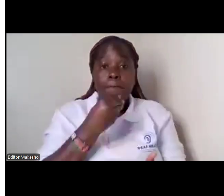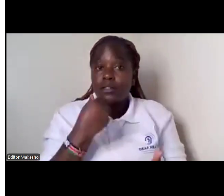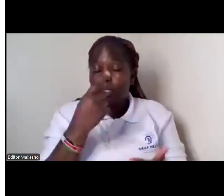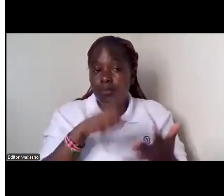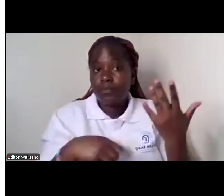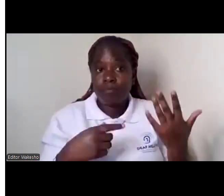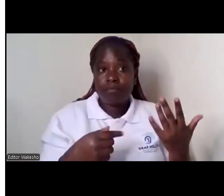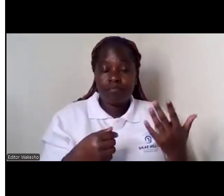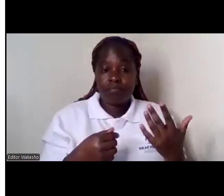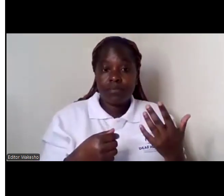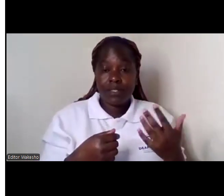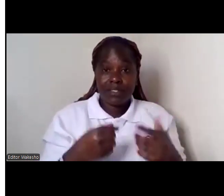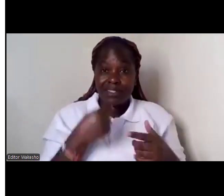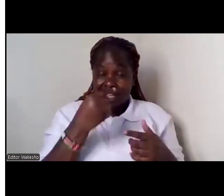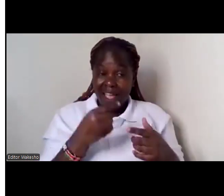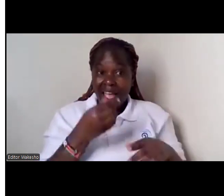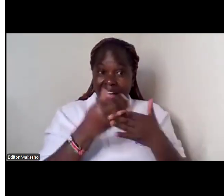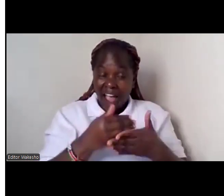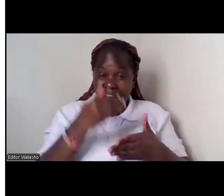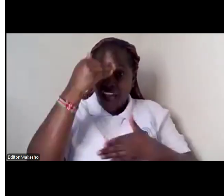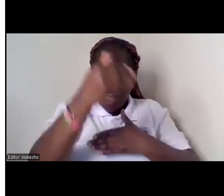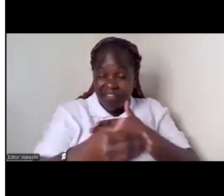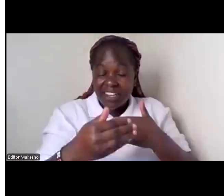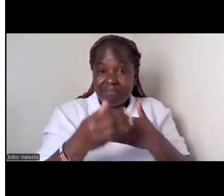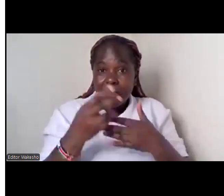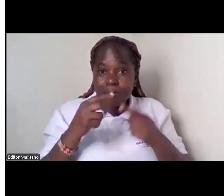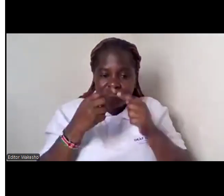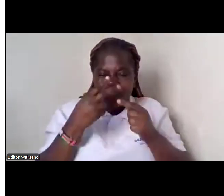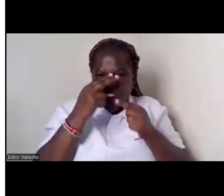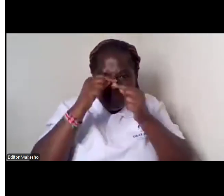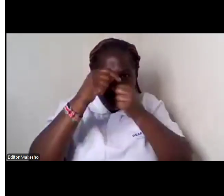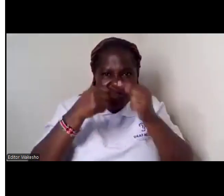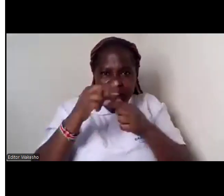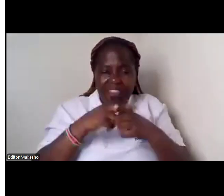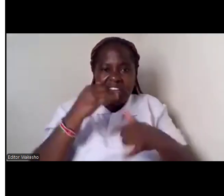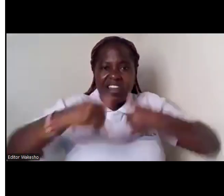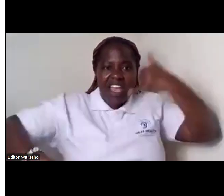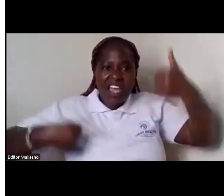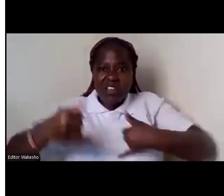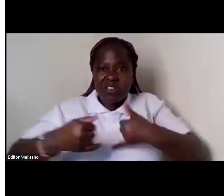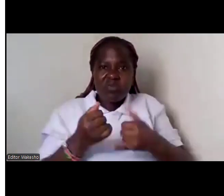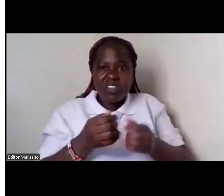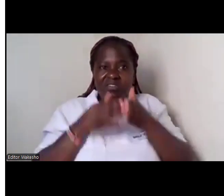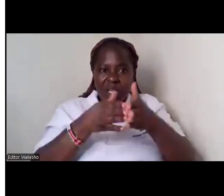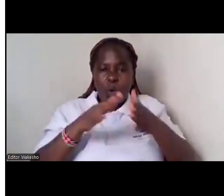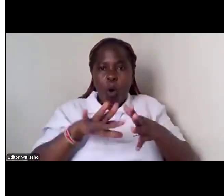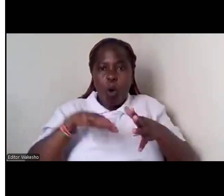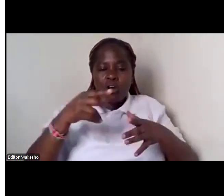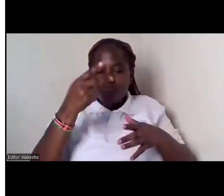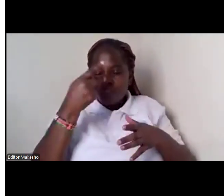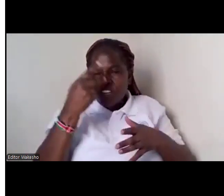there's a myth that after vasectomy they cannot enjoy sex, they cannot have an erection, they cannot